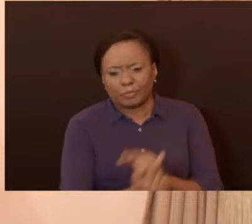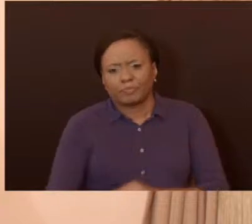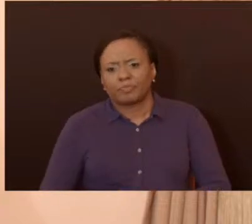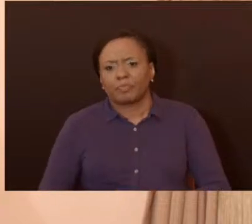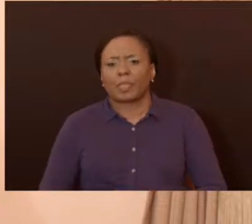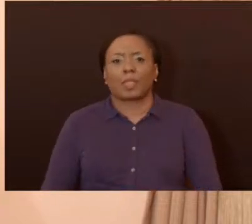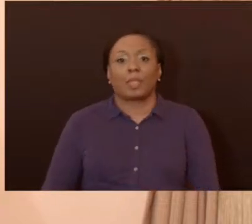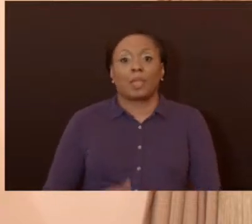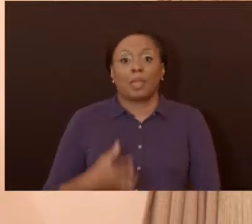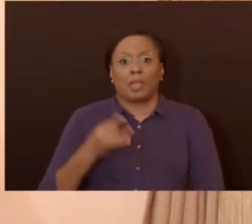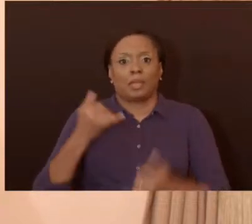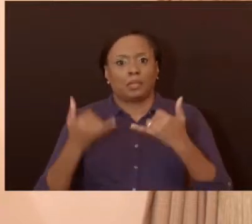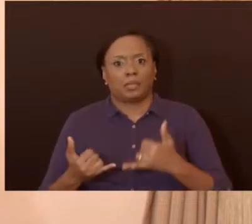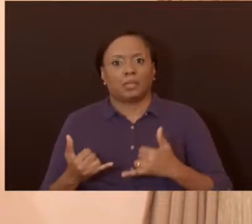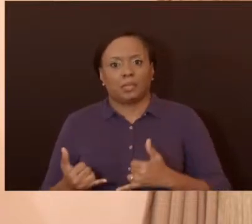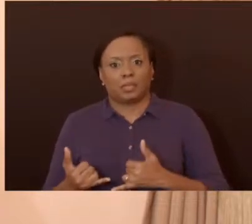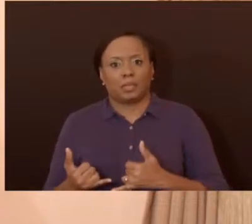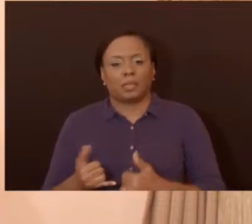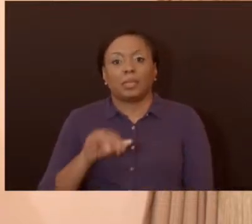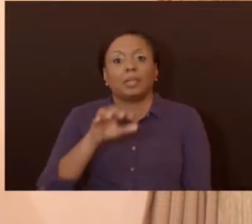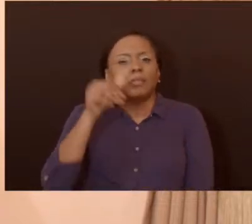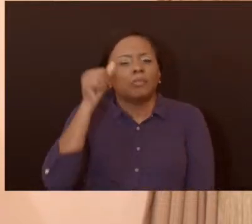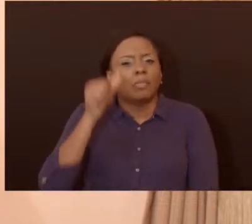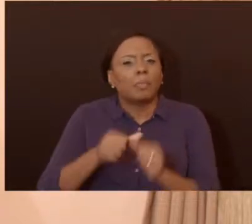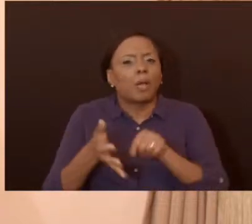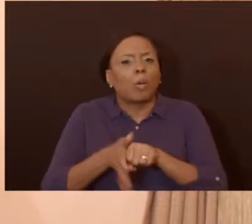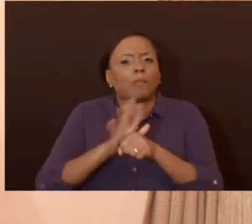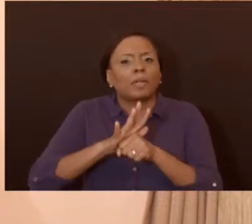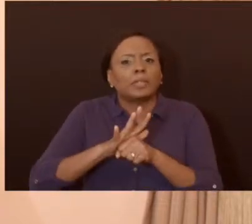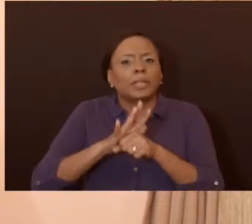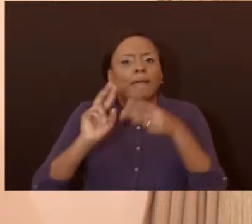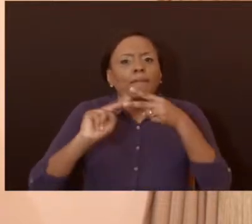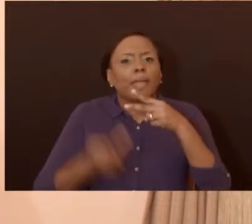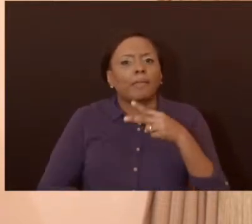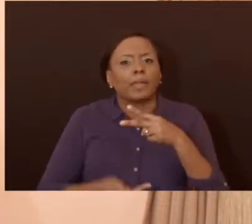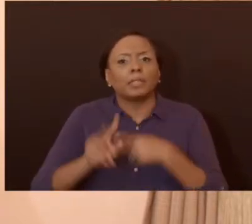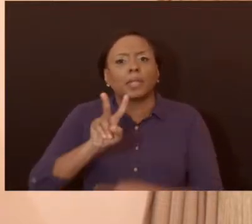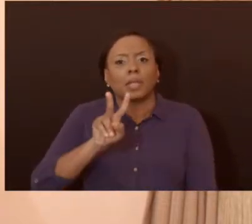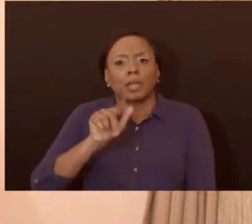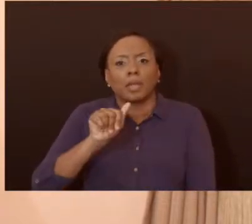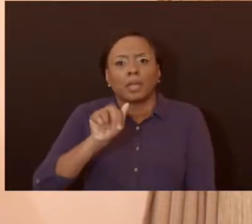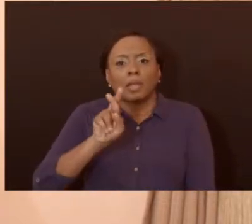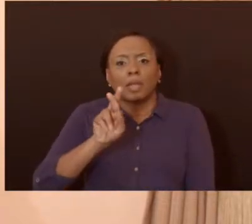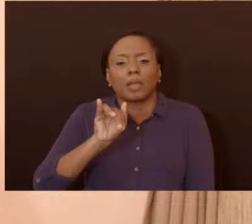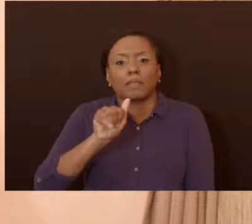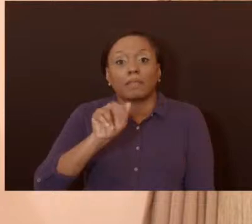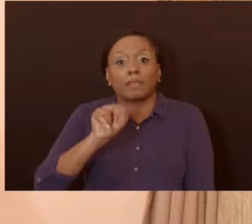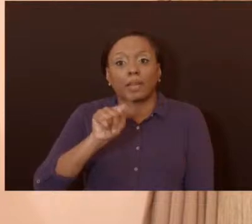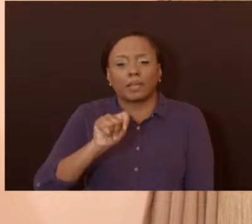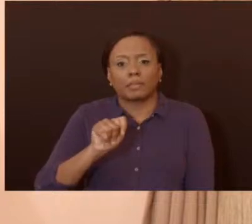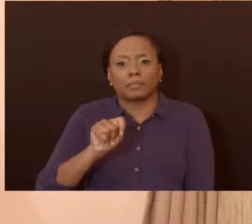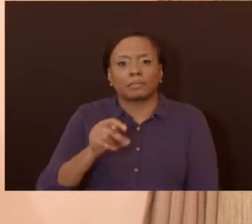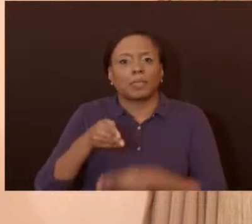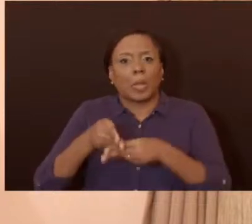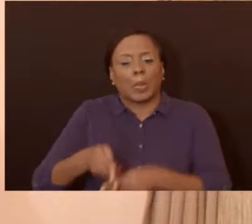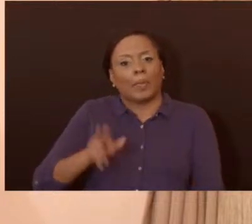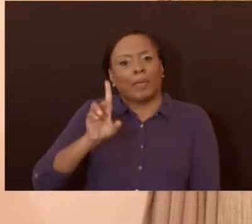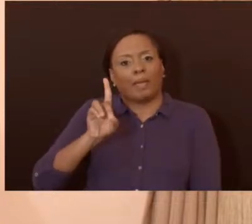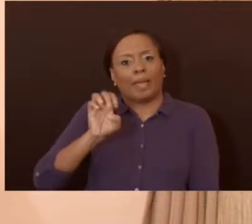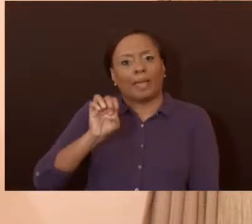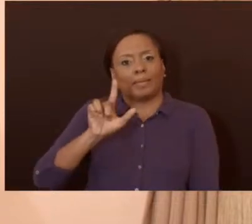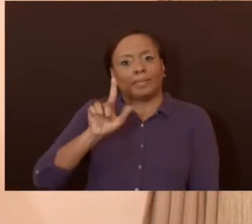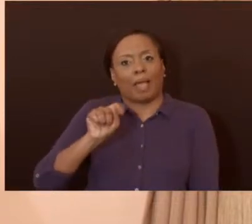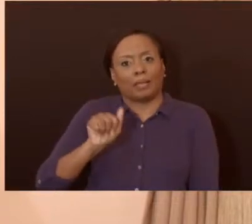high transmissibility of the Delta variant, it is significant, it is important that you